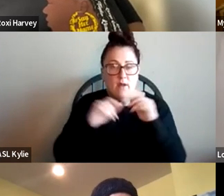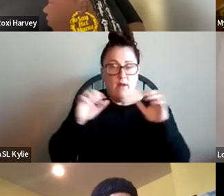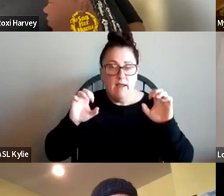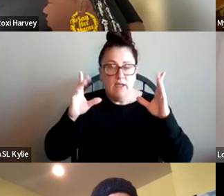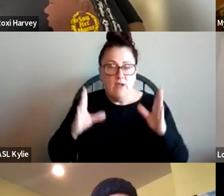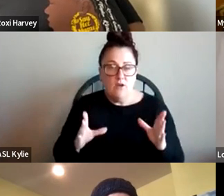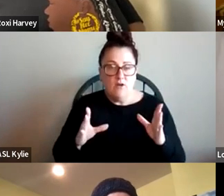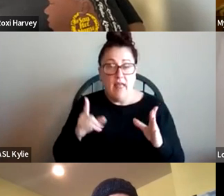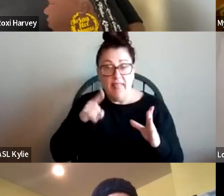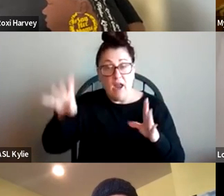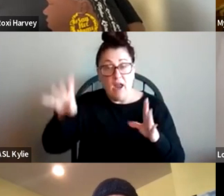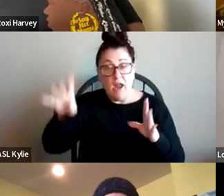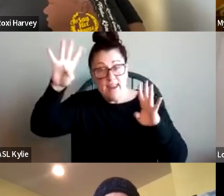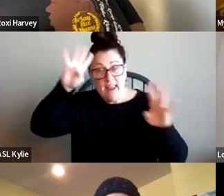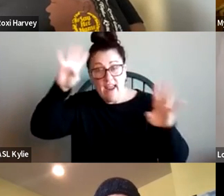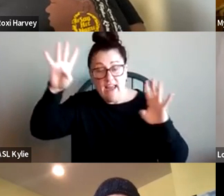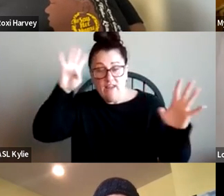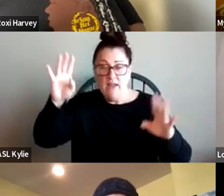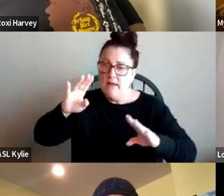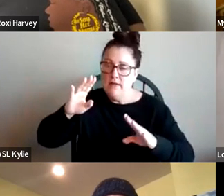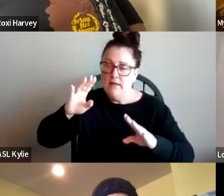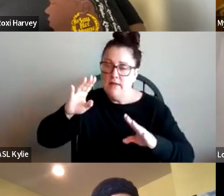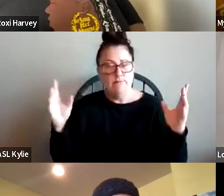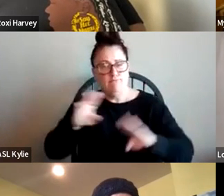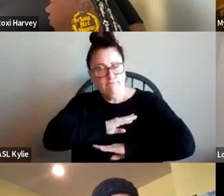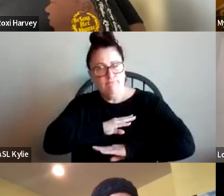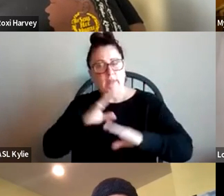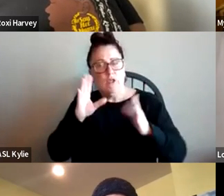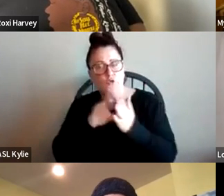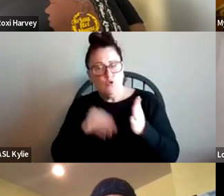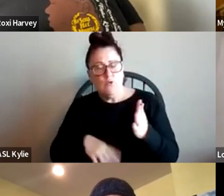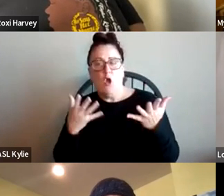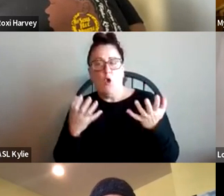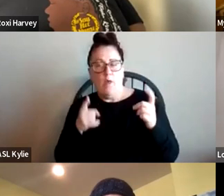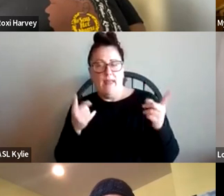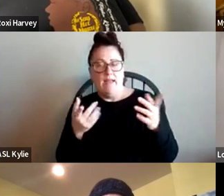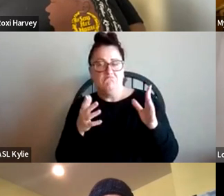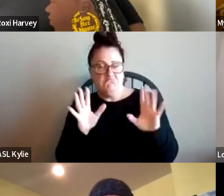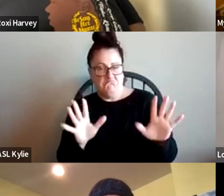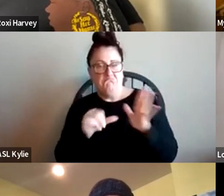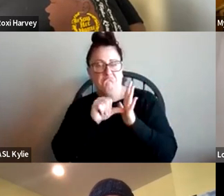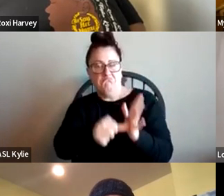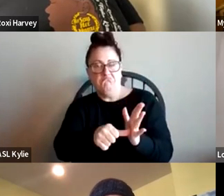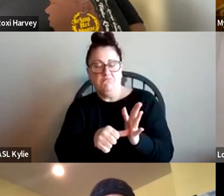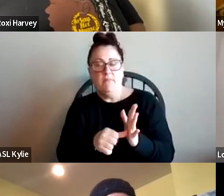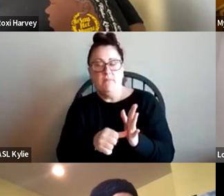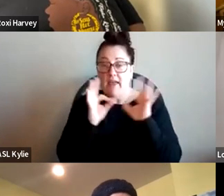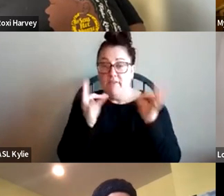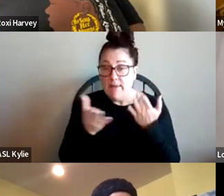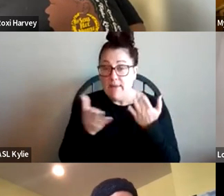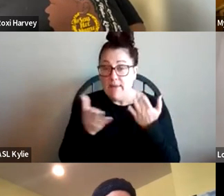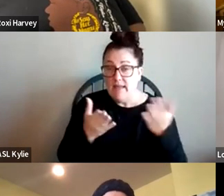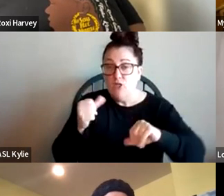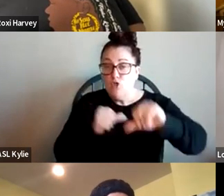educators who are being creative and meeting their kids is really where I would like to see somebody shine. And see family engagement and social